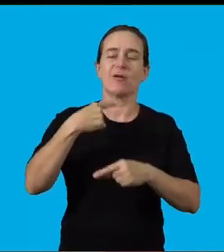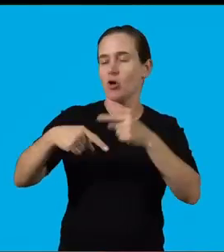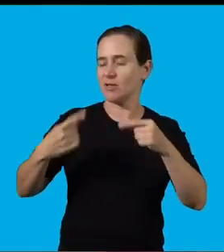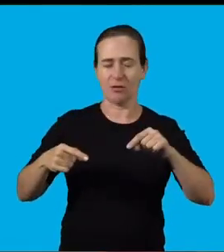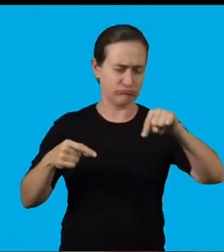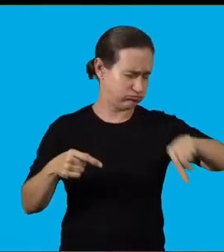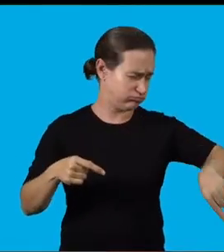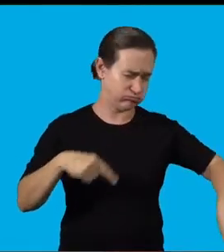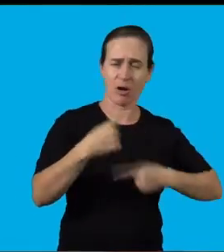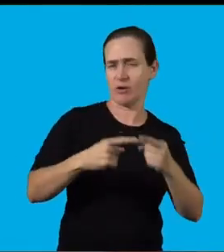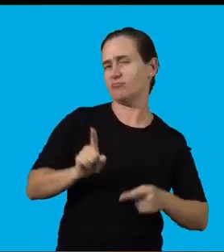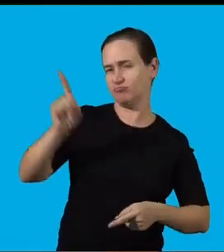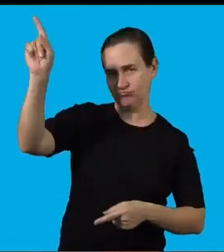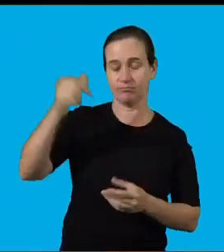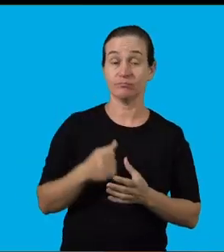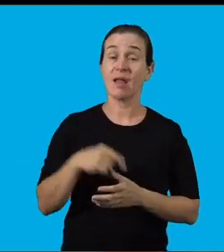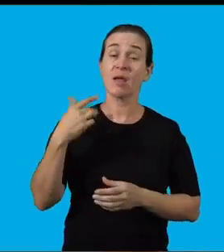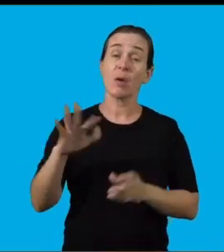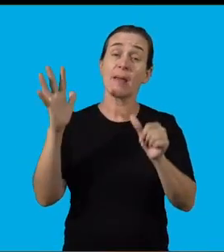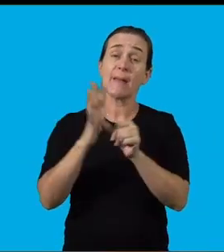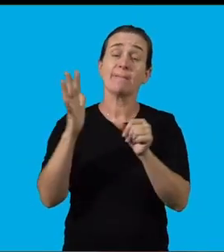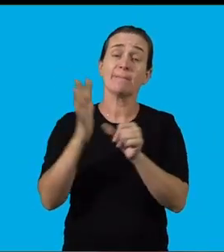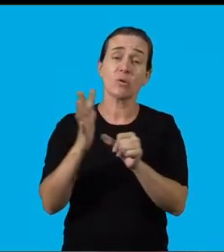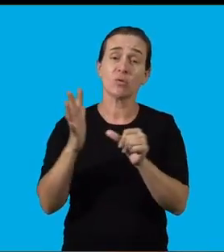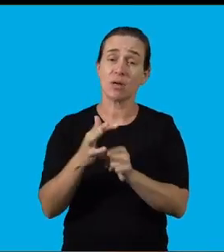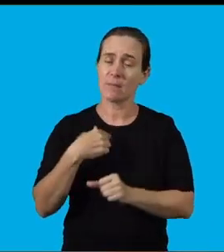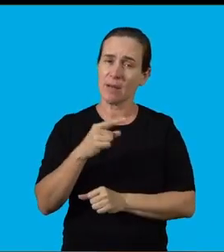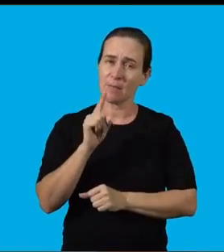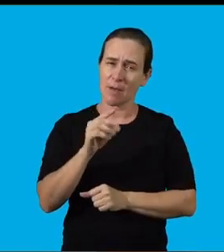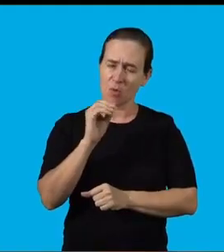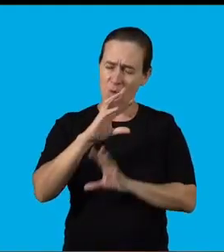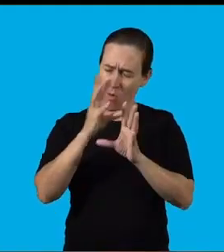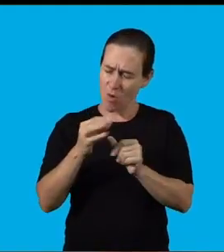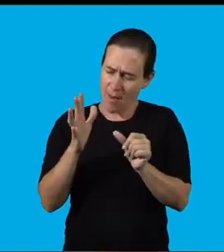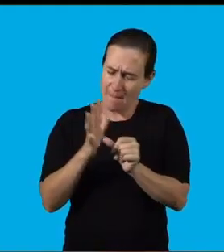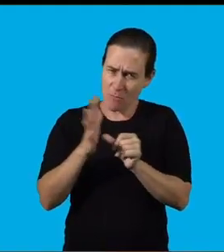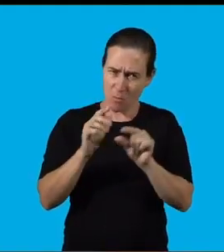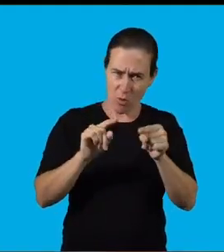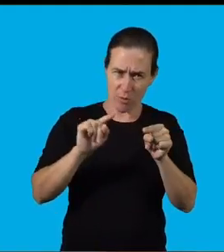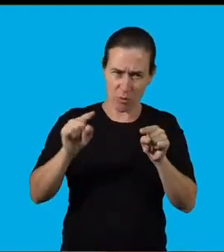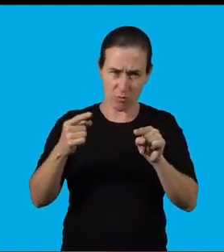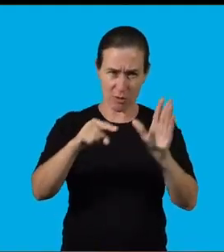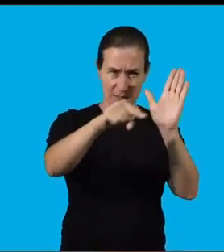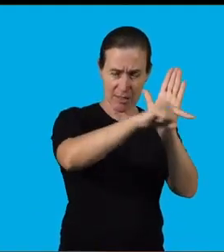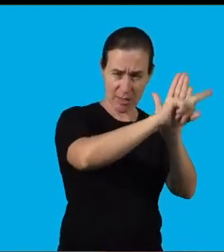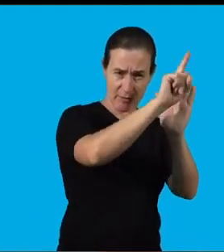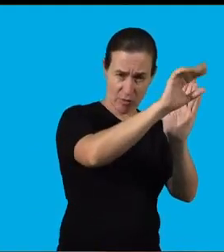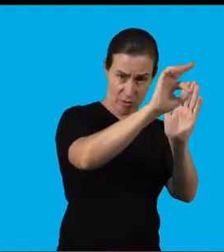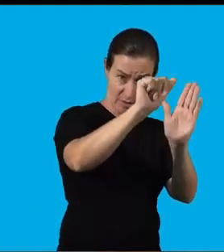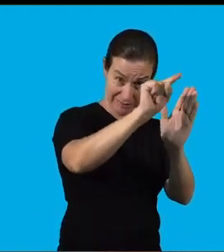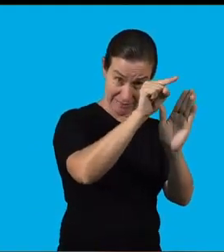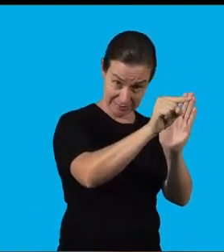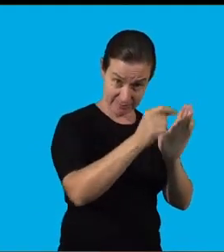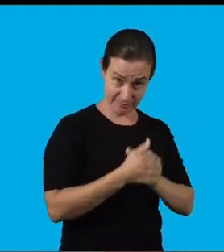infinity. Importantly, you need to, on your graph, mark down all your critical points. So this is -1 and 36. You